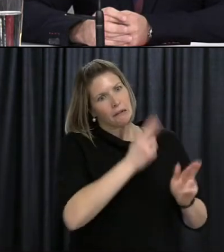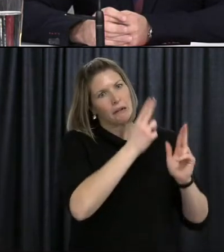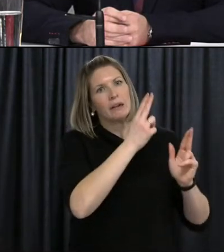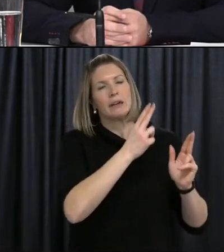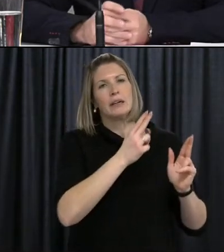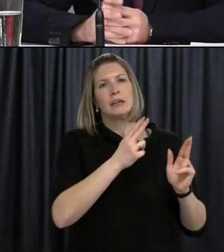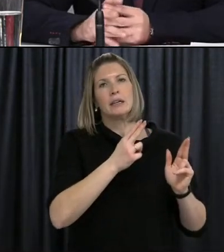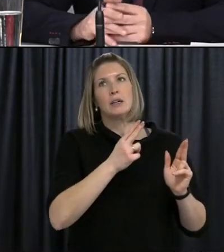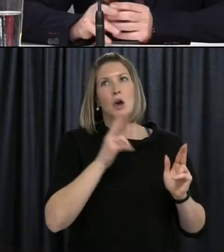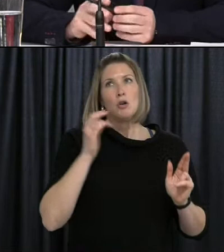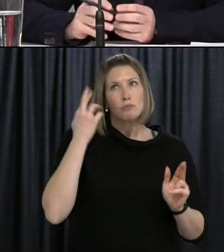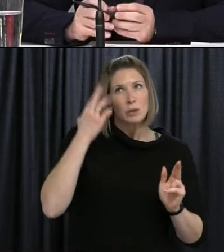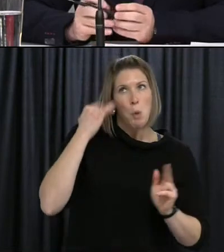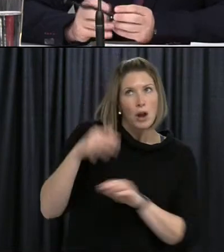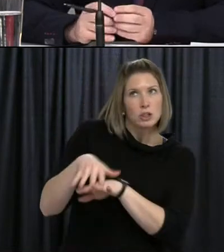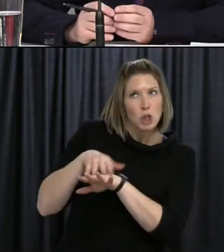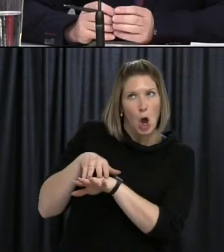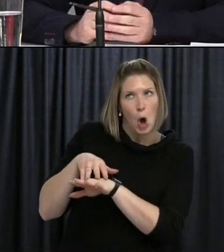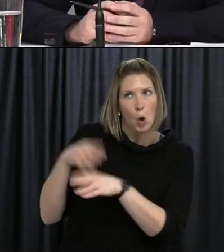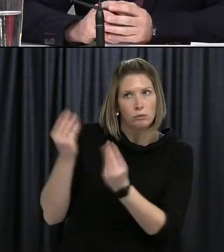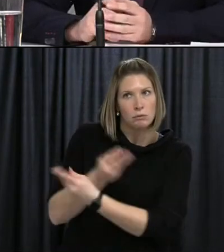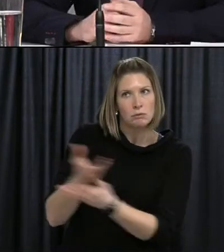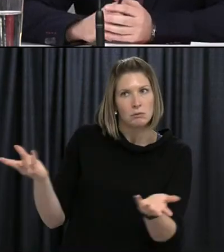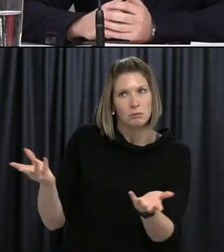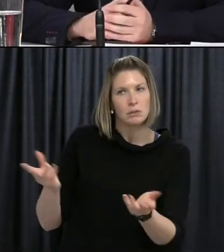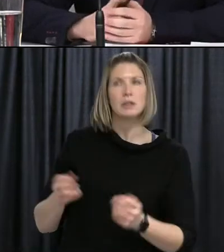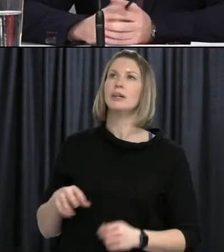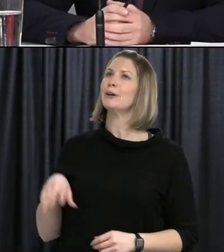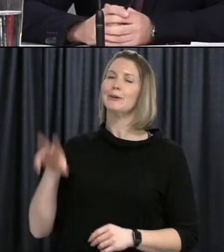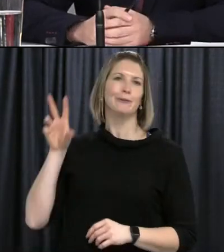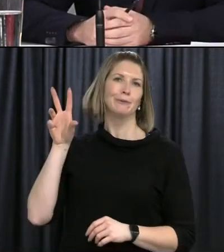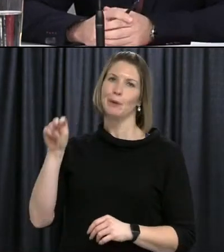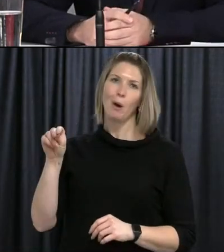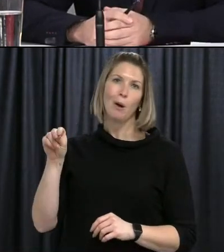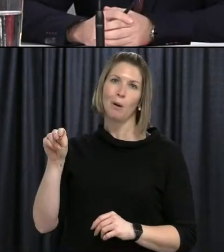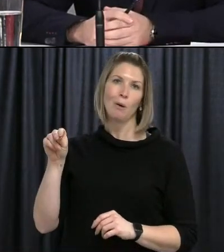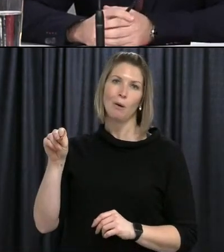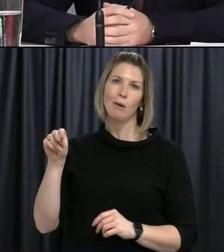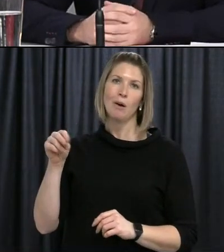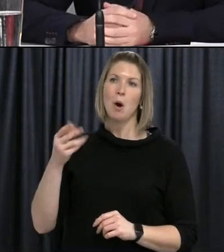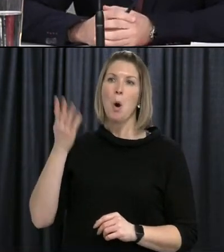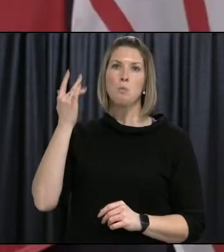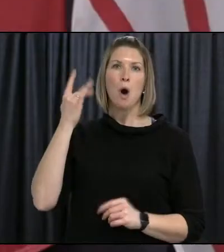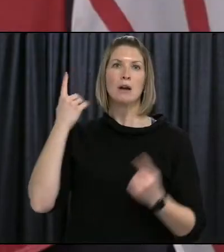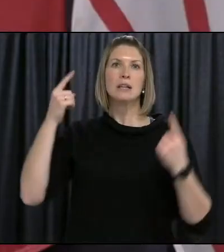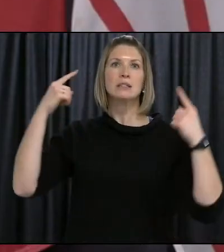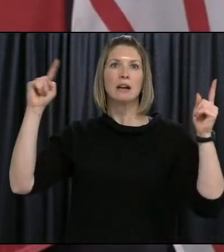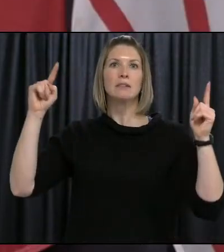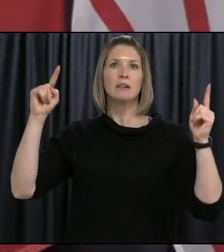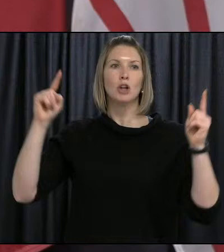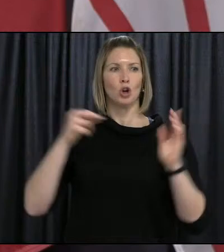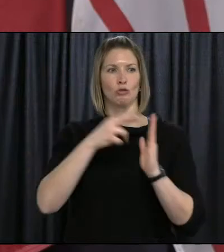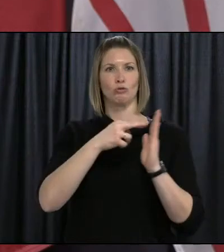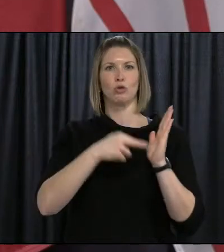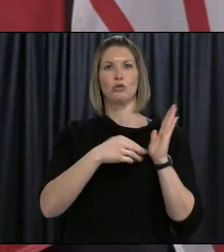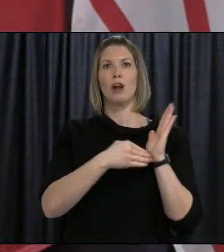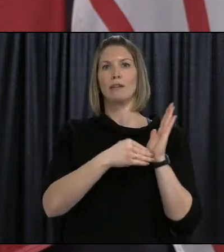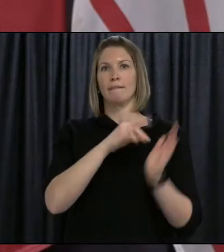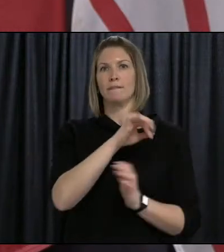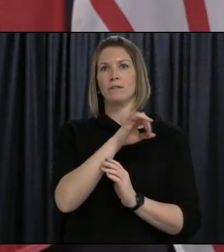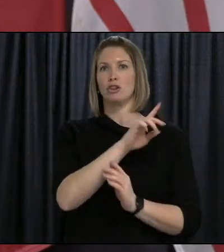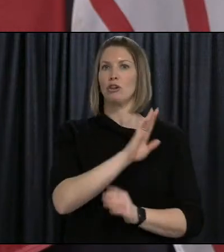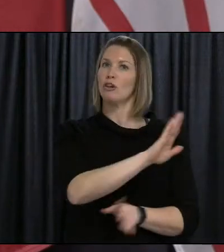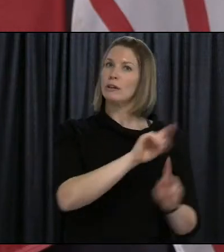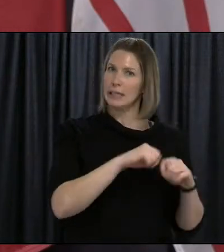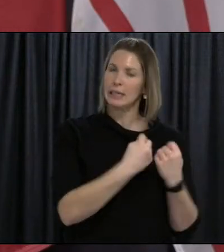ways? No, I mean, we're not. We are successful because of the public health guidance of Dr. Fitzgerald and her team. We're still